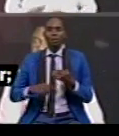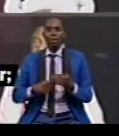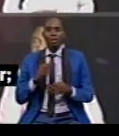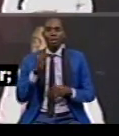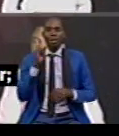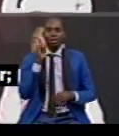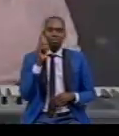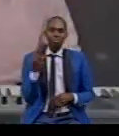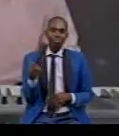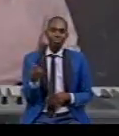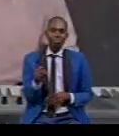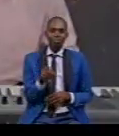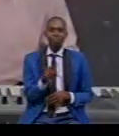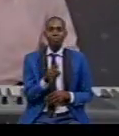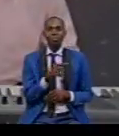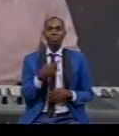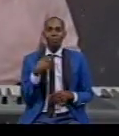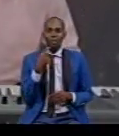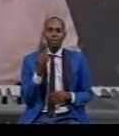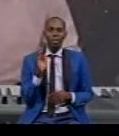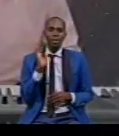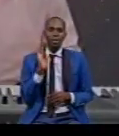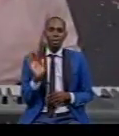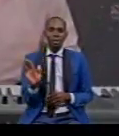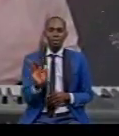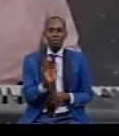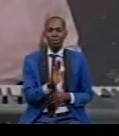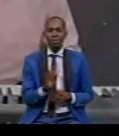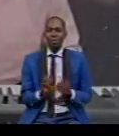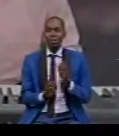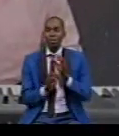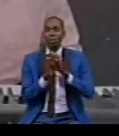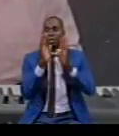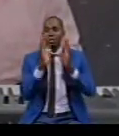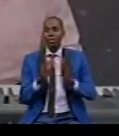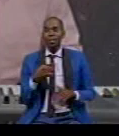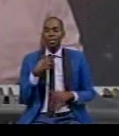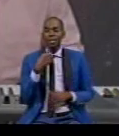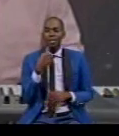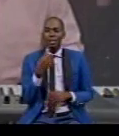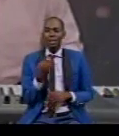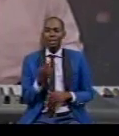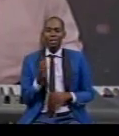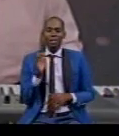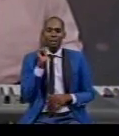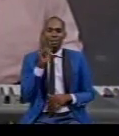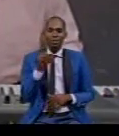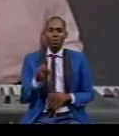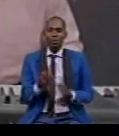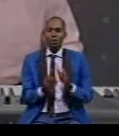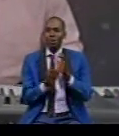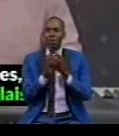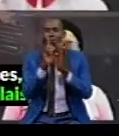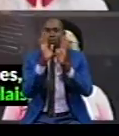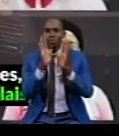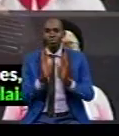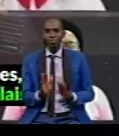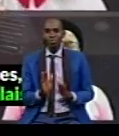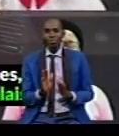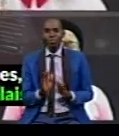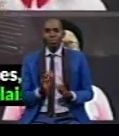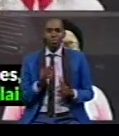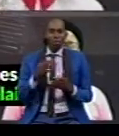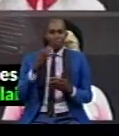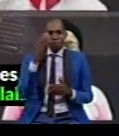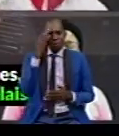sin, then we confess the Savior. We open our mouth and we say, he's my Savior. He